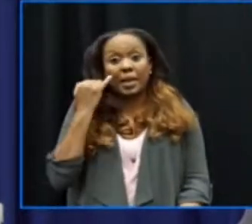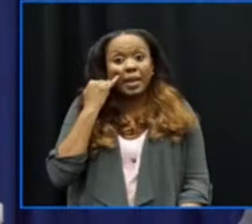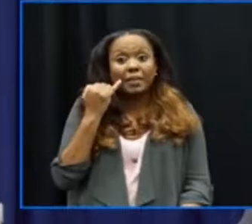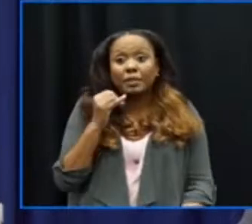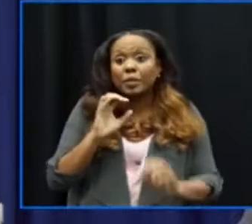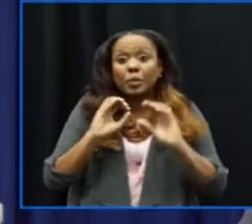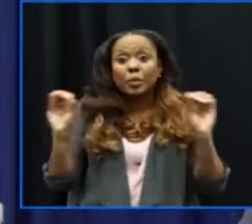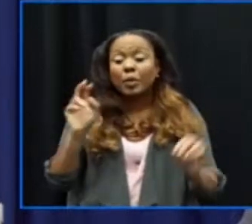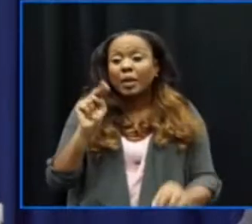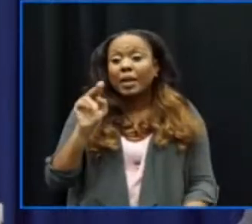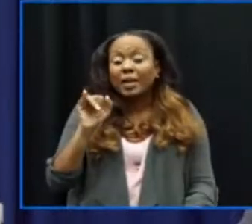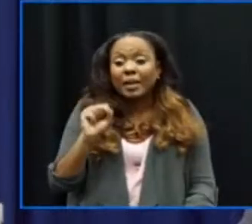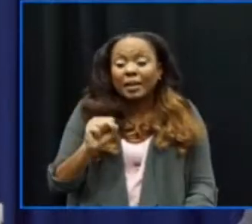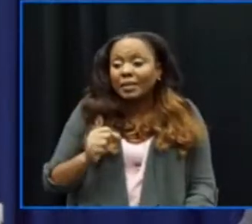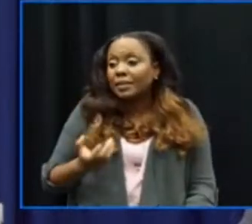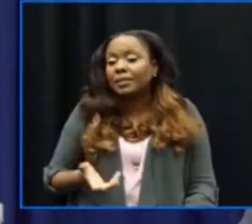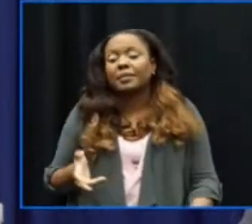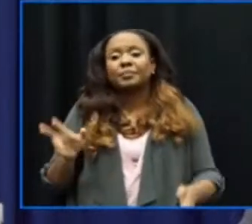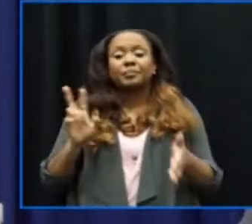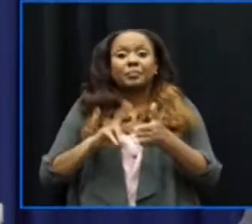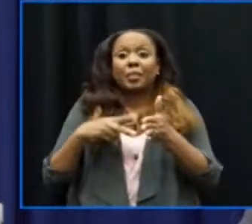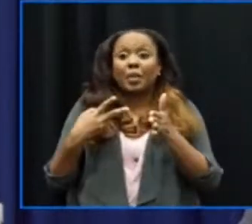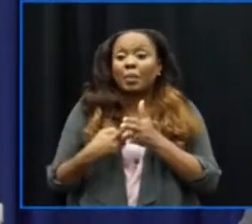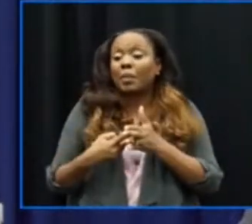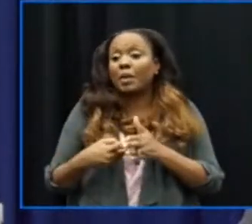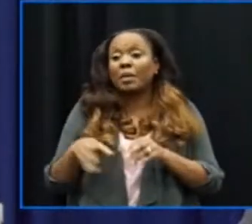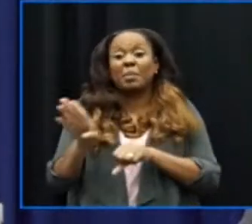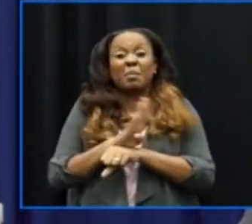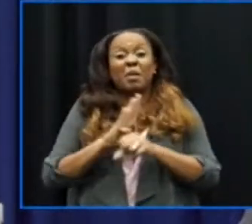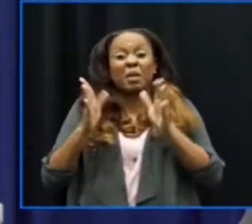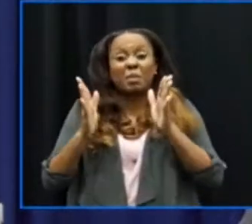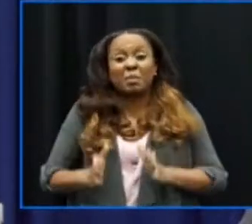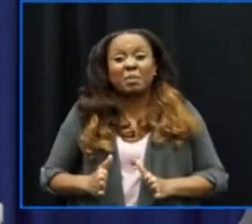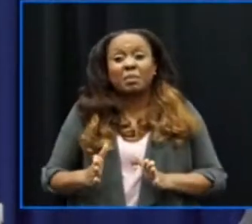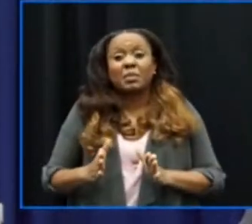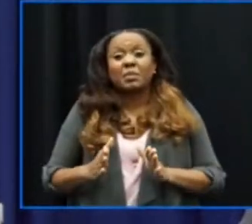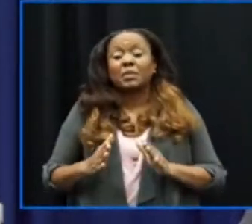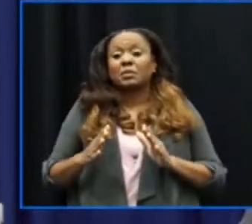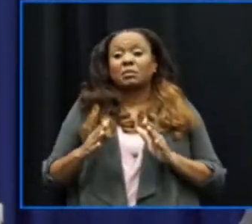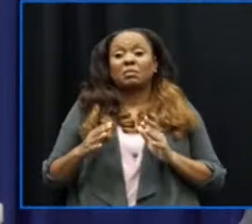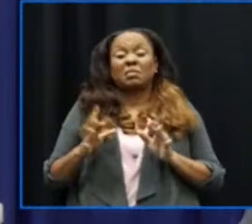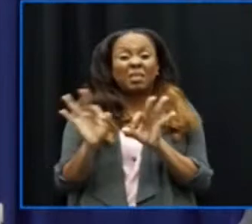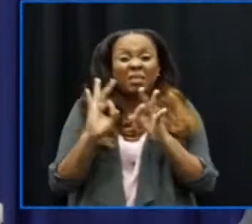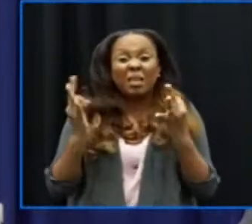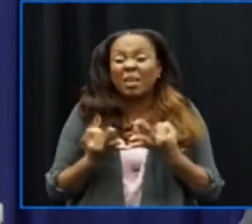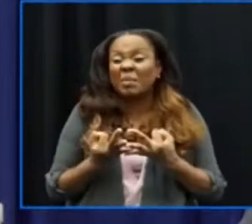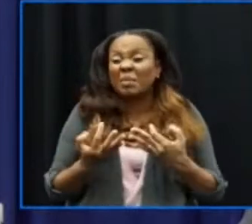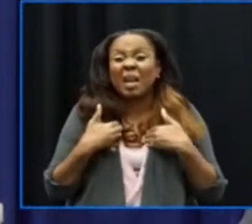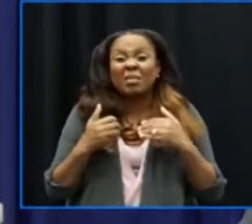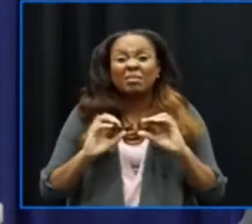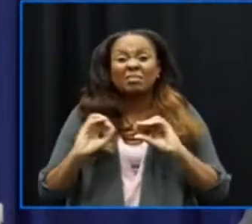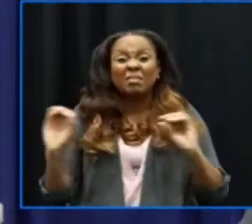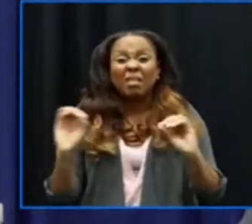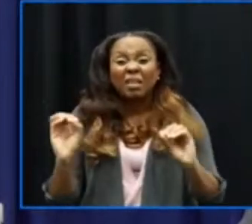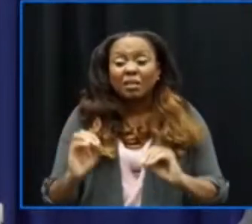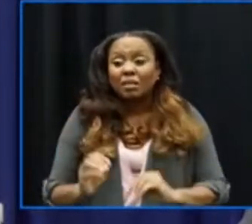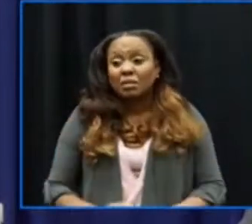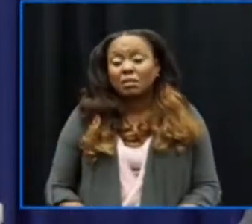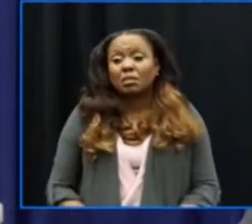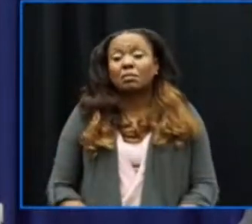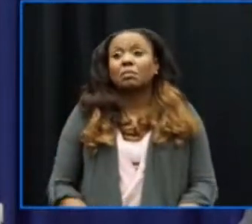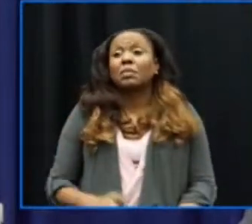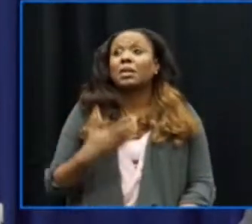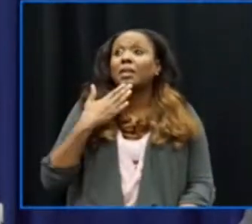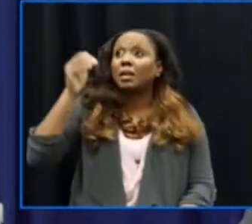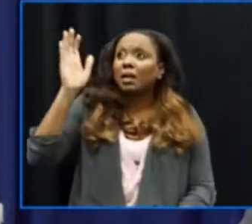to get tens of thousands of Barbadian families through this moment that we were going through,